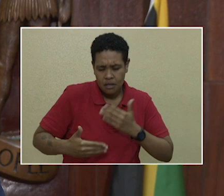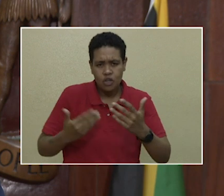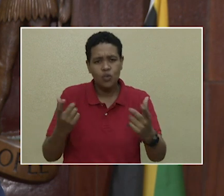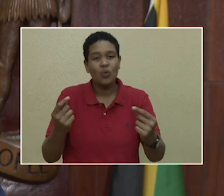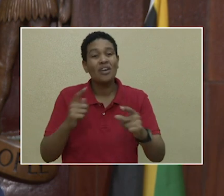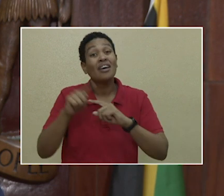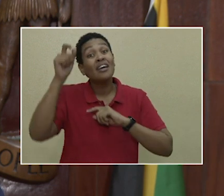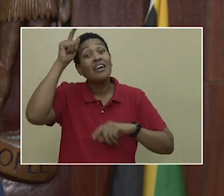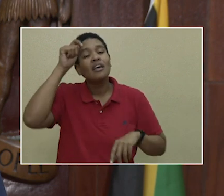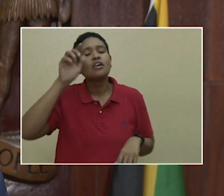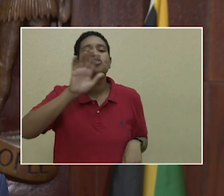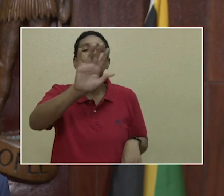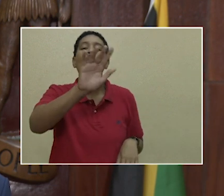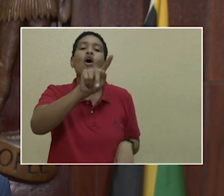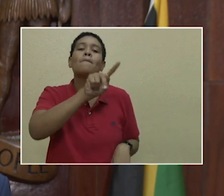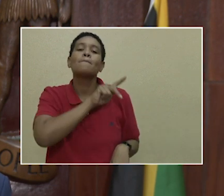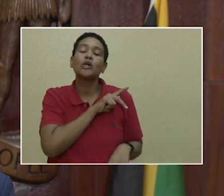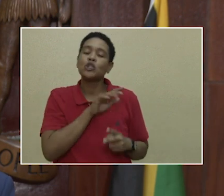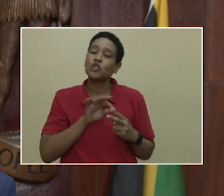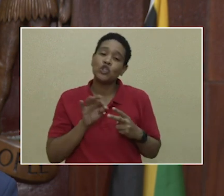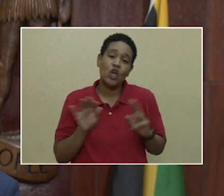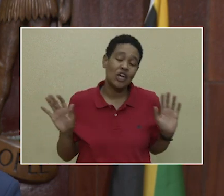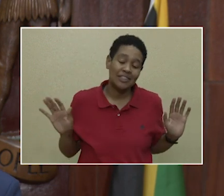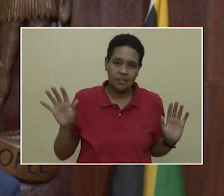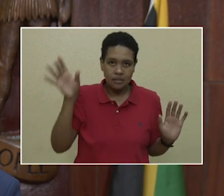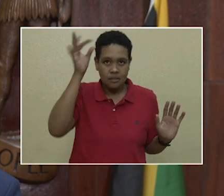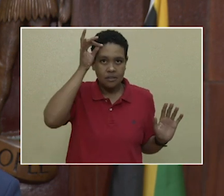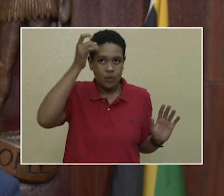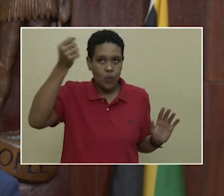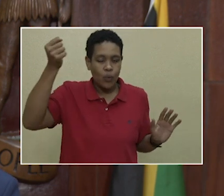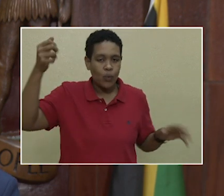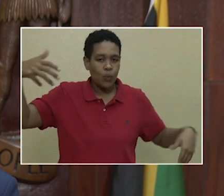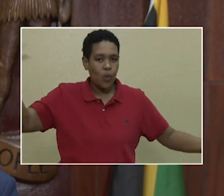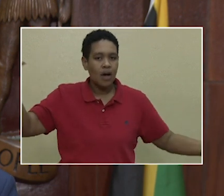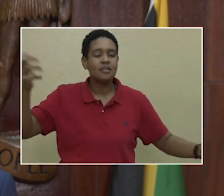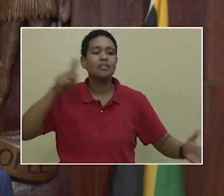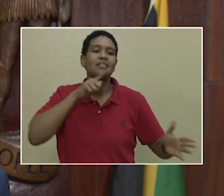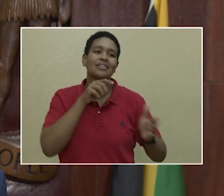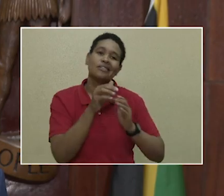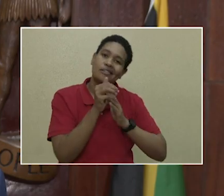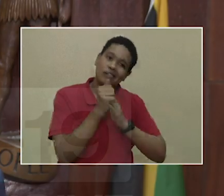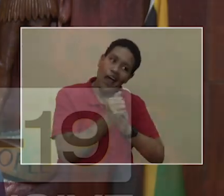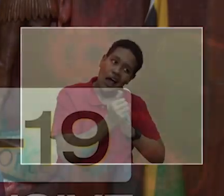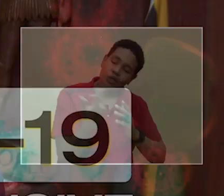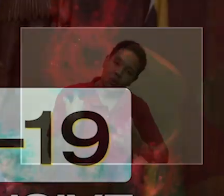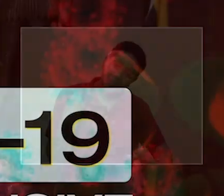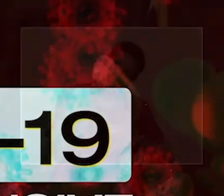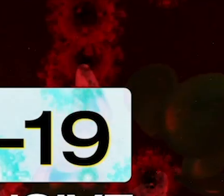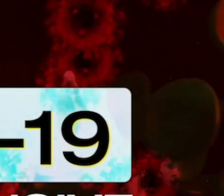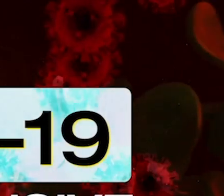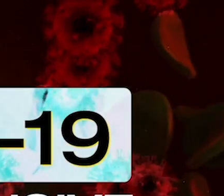outside of that, it's your personal choice, bearing in mind the guidance that we have given.